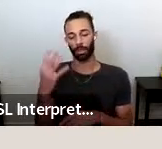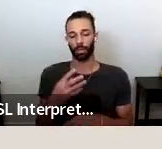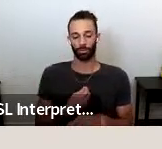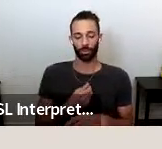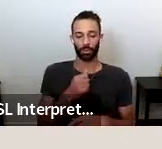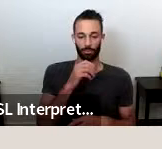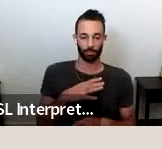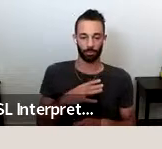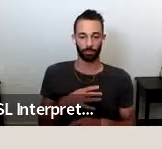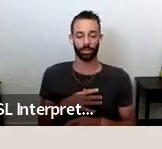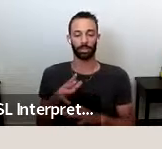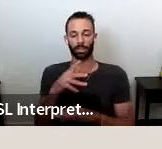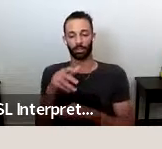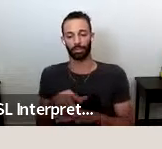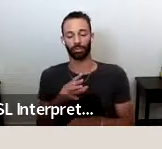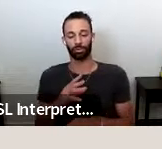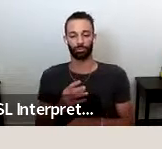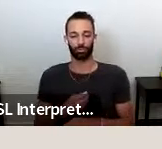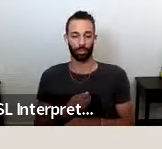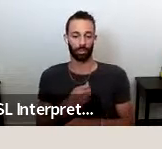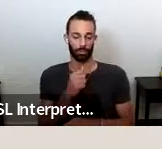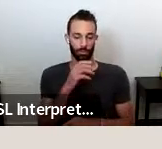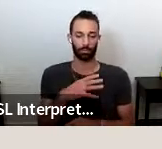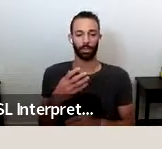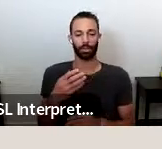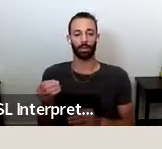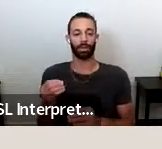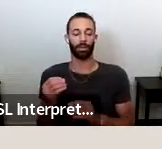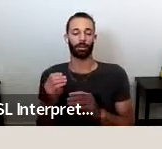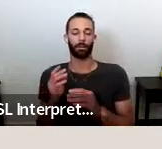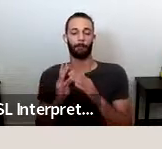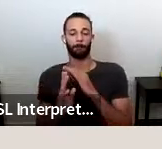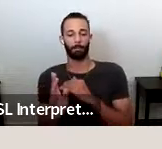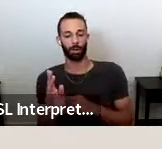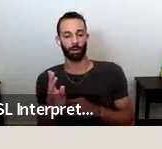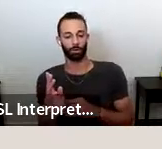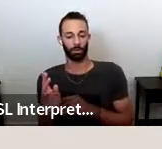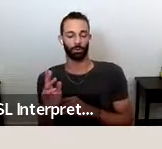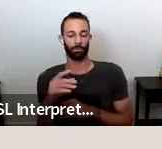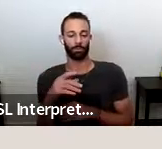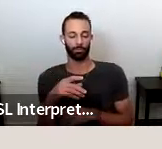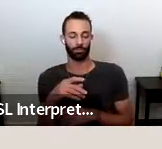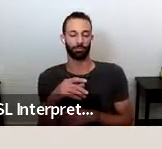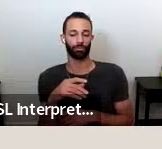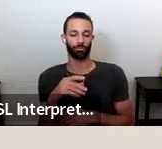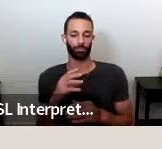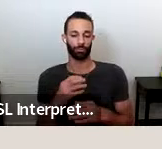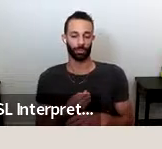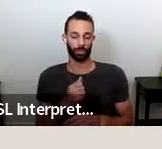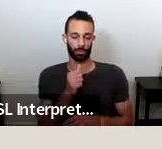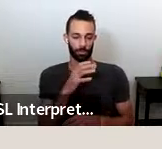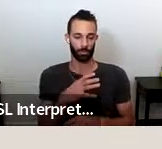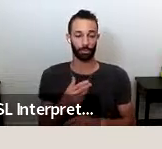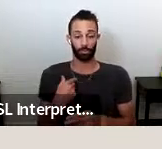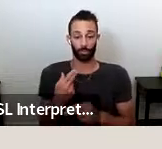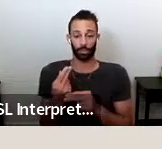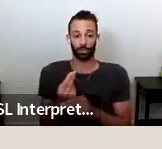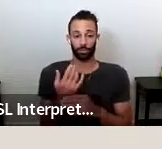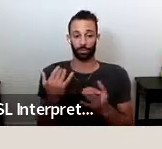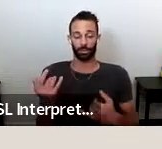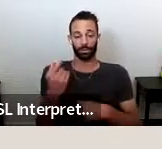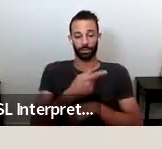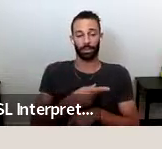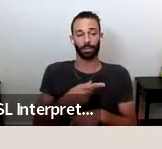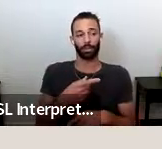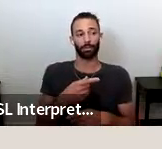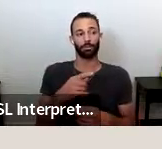trans women, and migrant trans women. And so we really use this day to celebrate and honor the